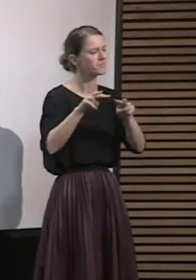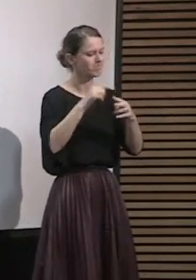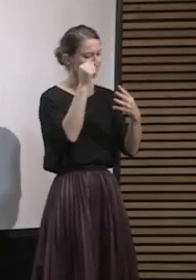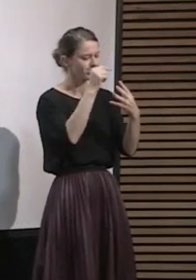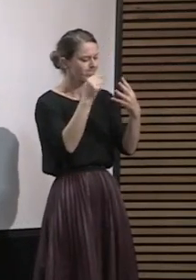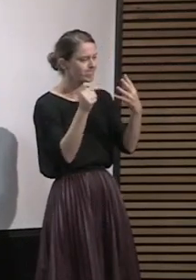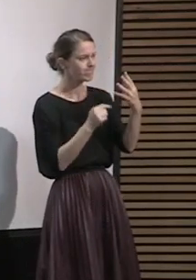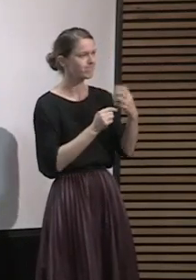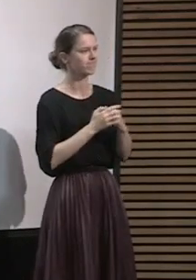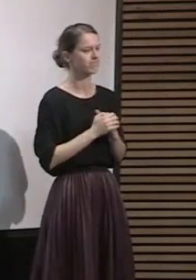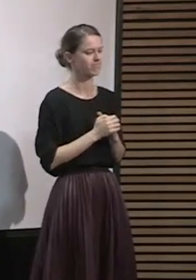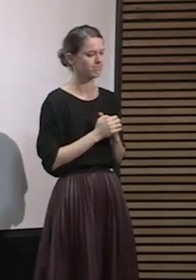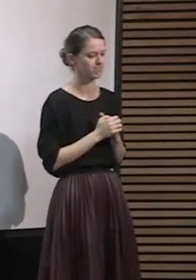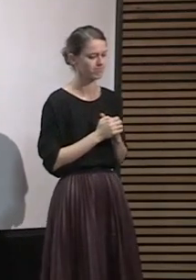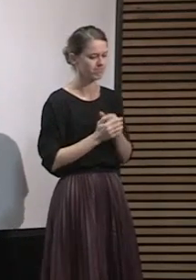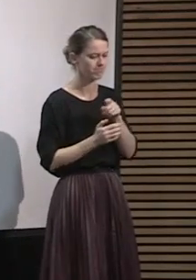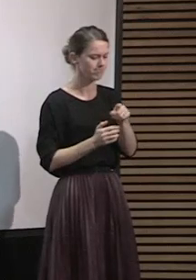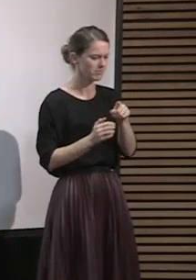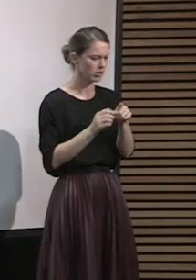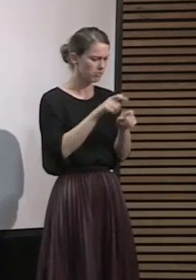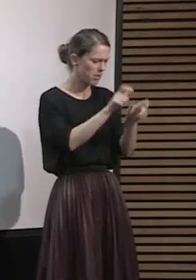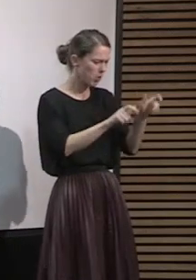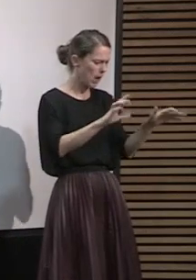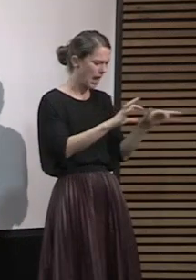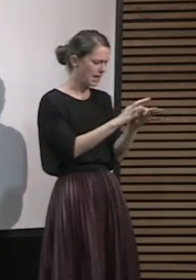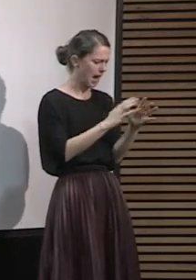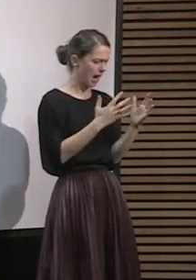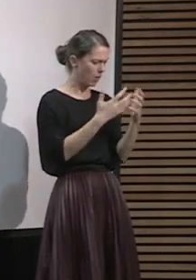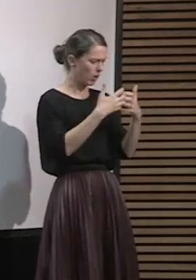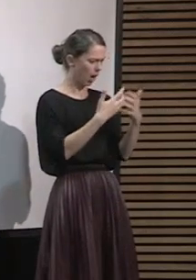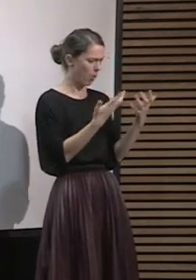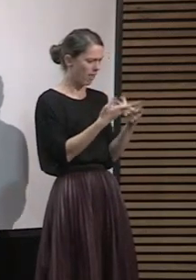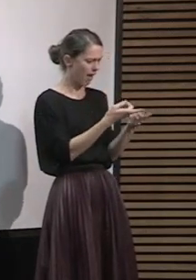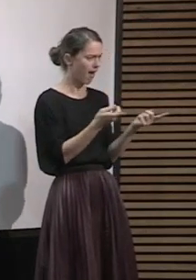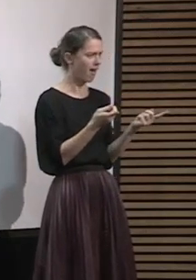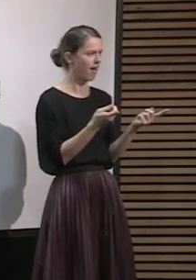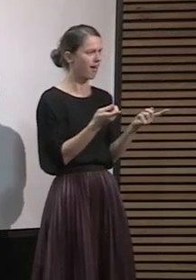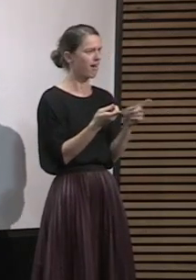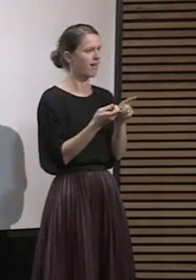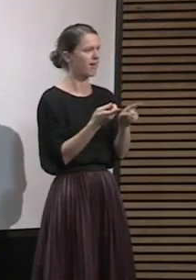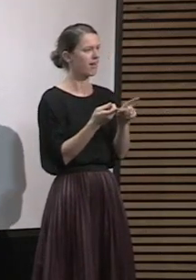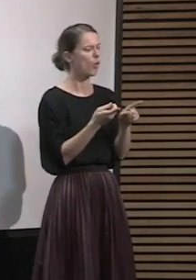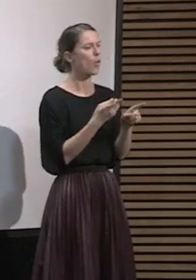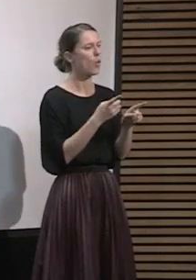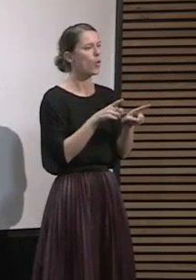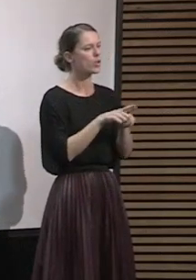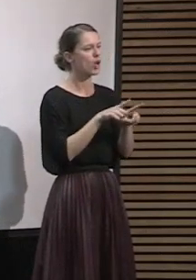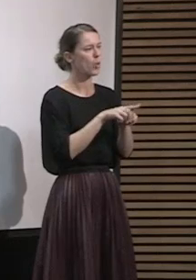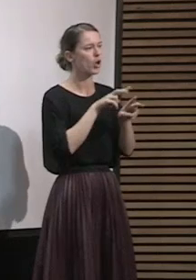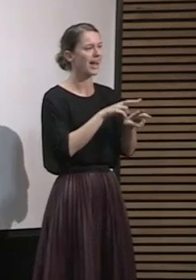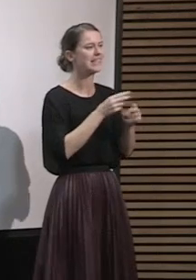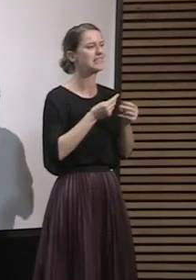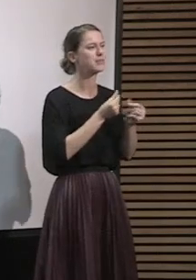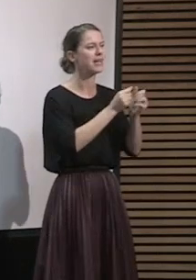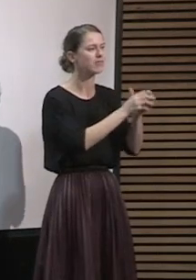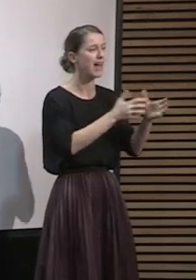number of cases, the links between them, and also we'll also be looking for the rate of growth. We're